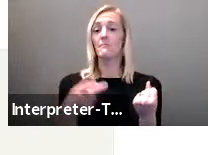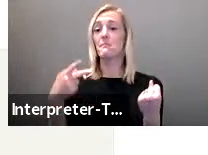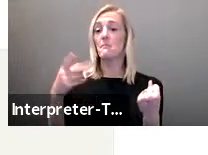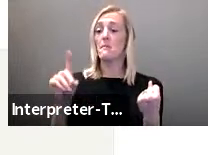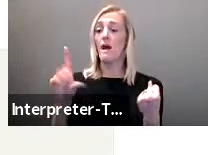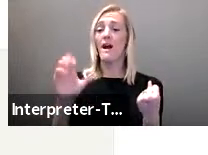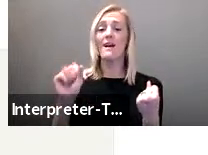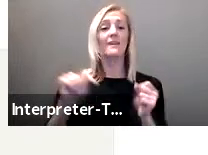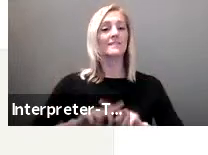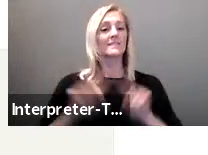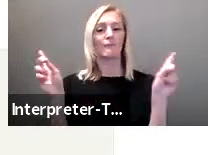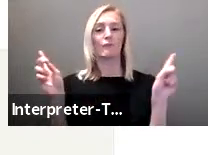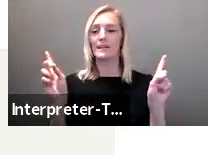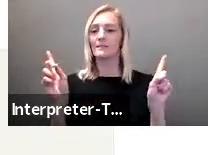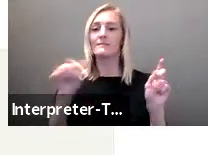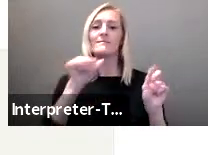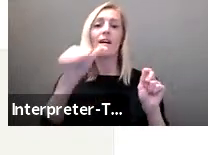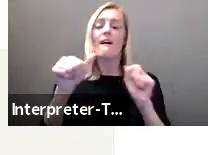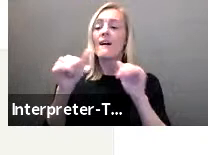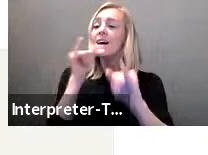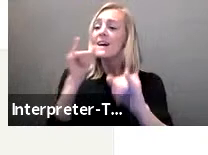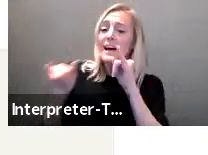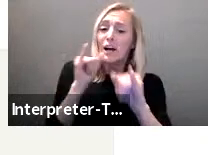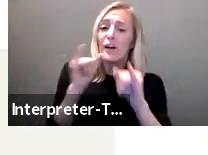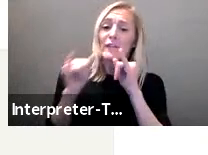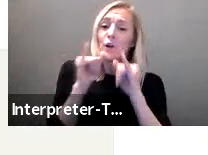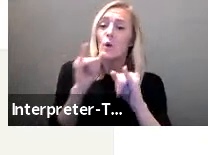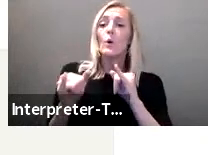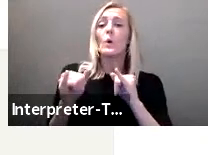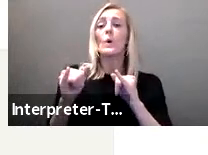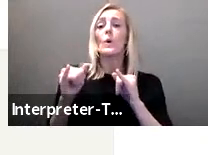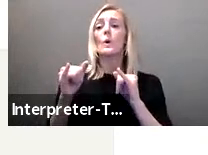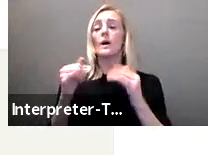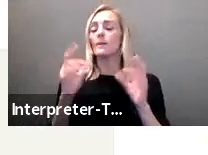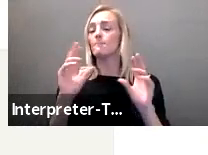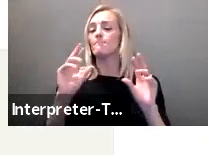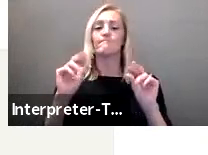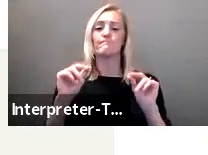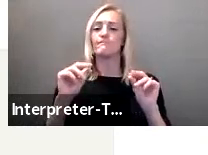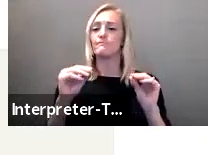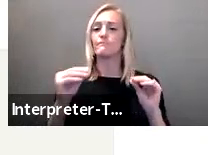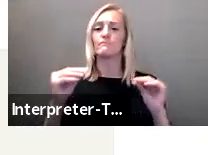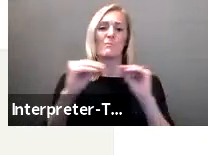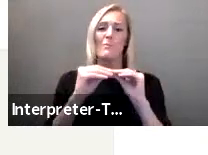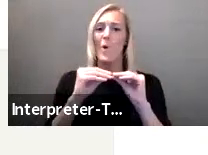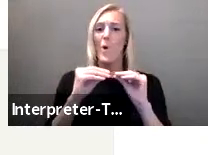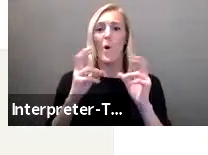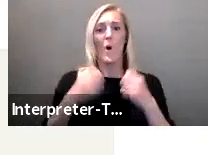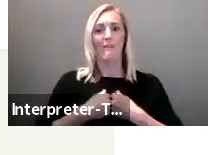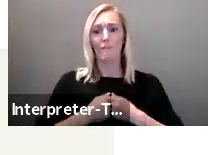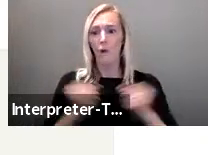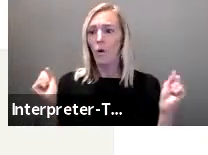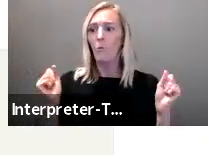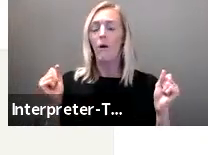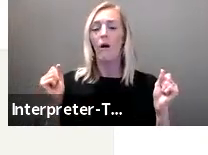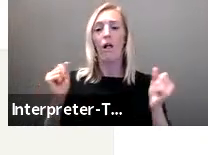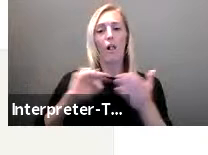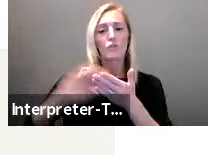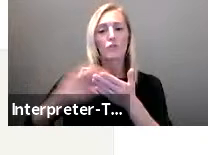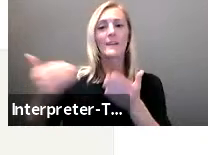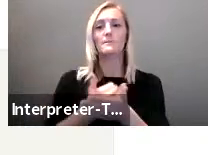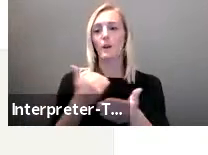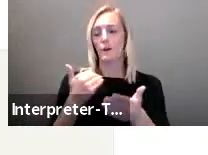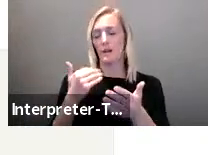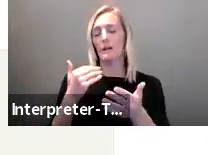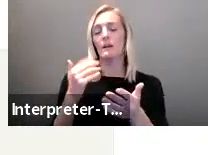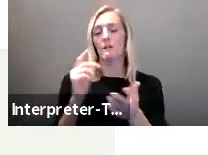different. It is not an interview with someone. It's not an interview with a parent. It is really very vulnerable and transparent conversations about